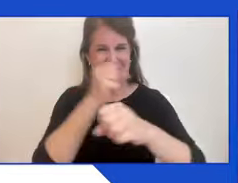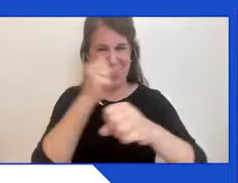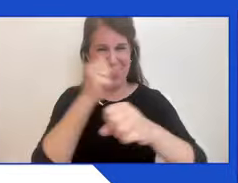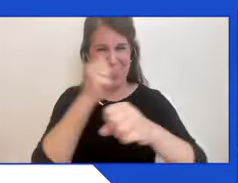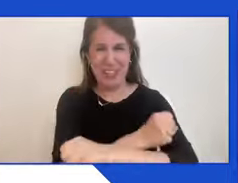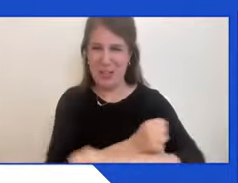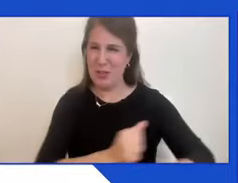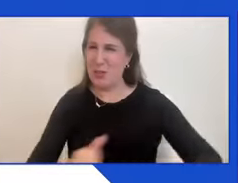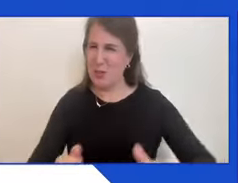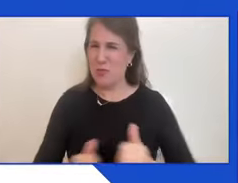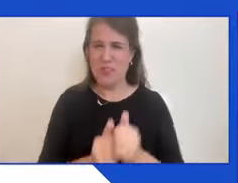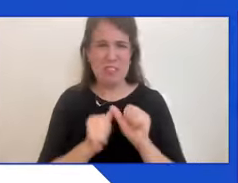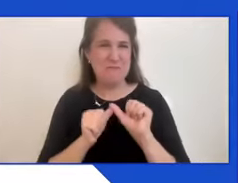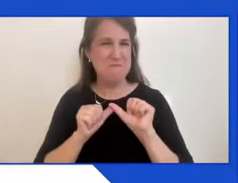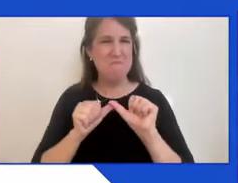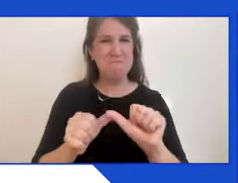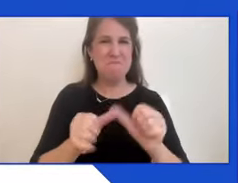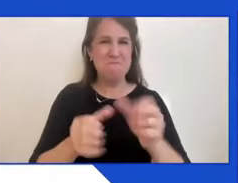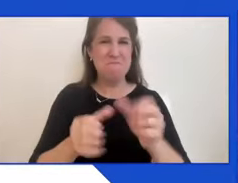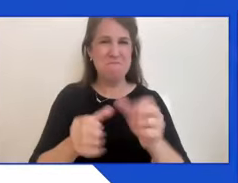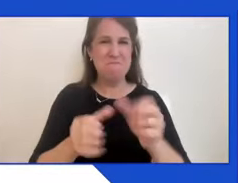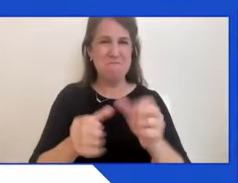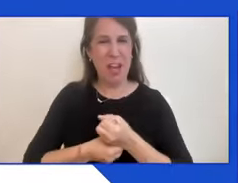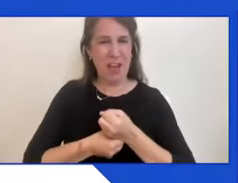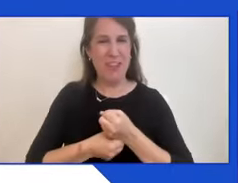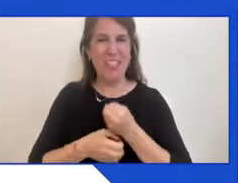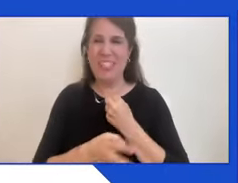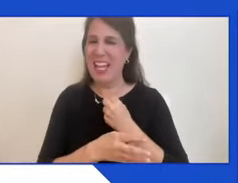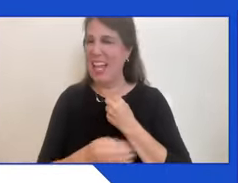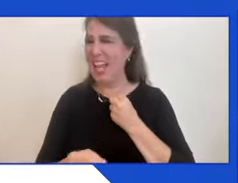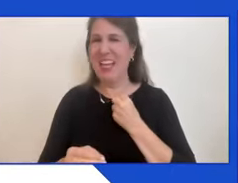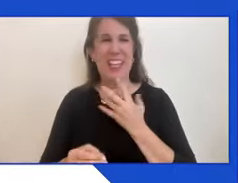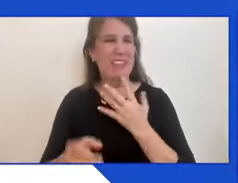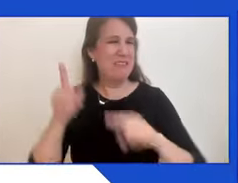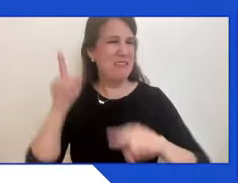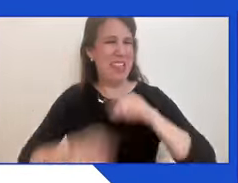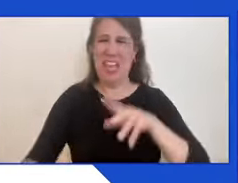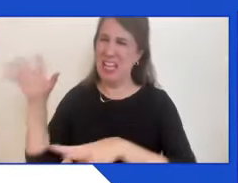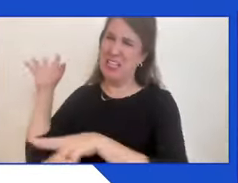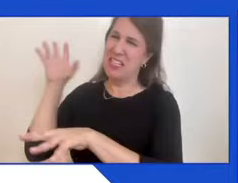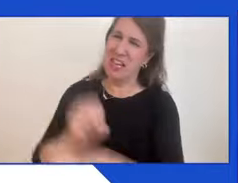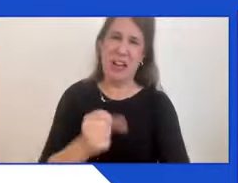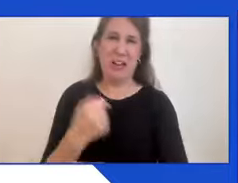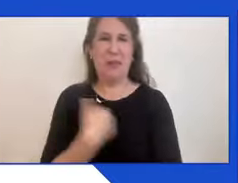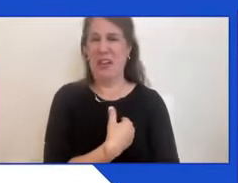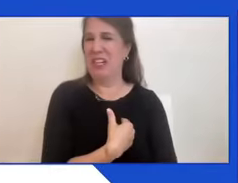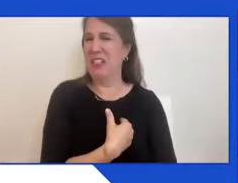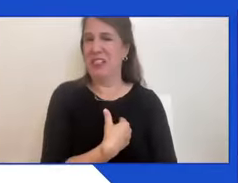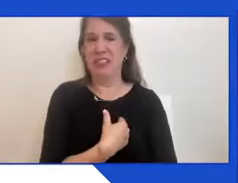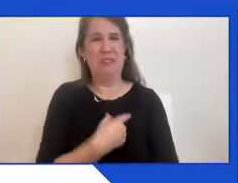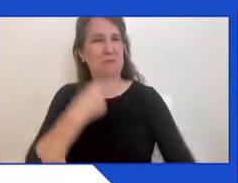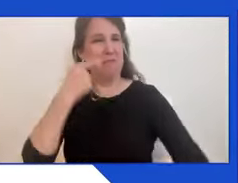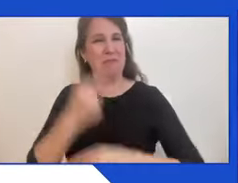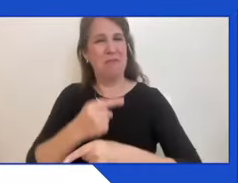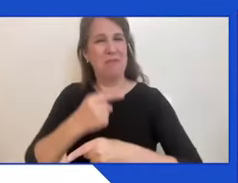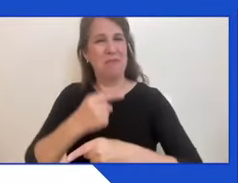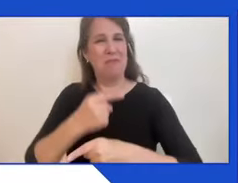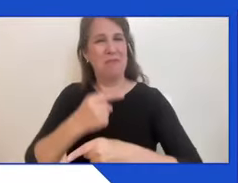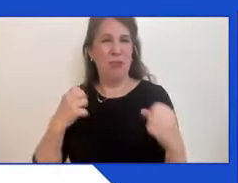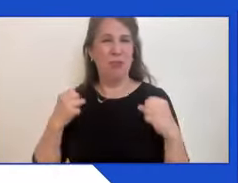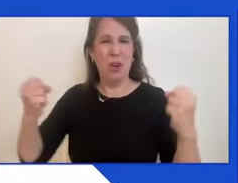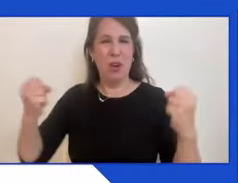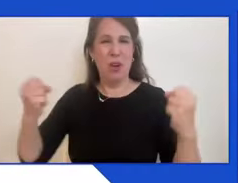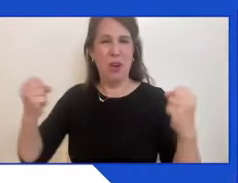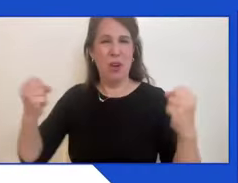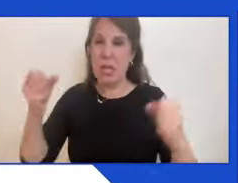with steadfast confidence and unconquerable moral courage. The